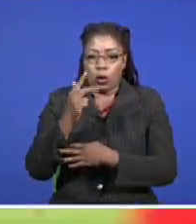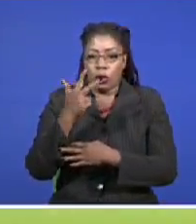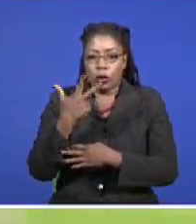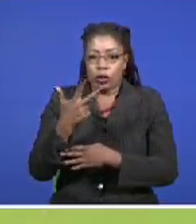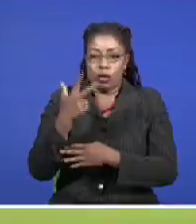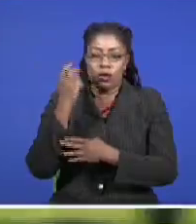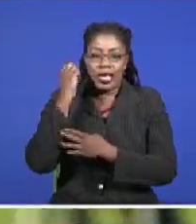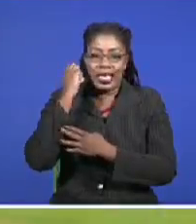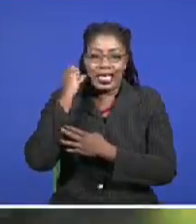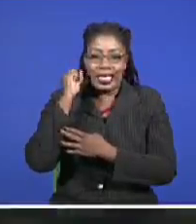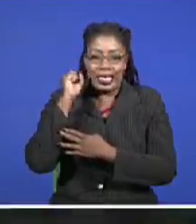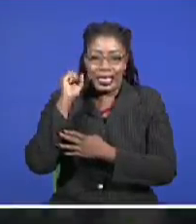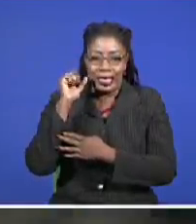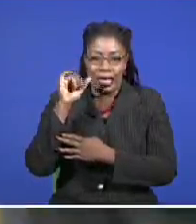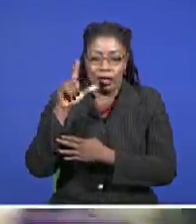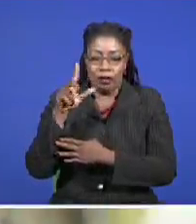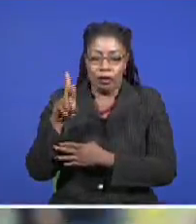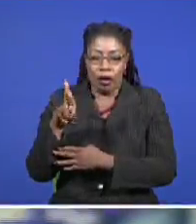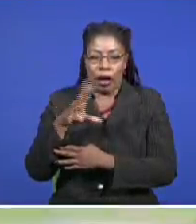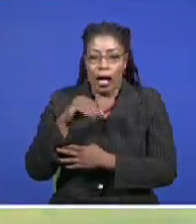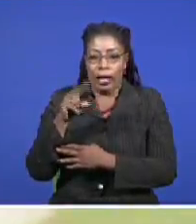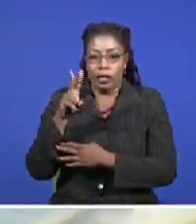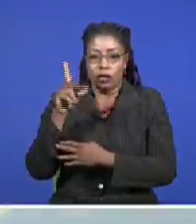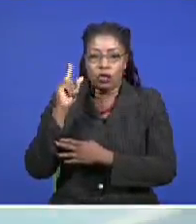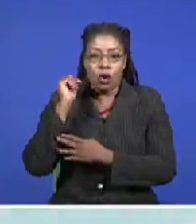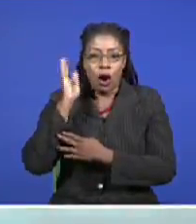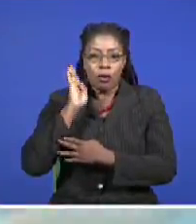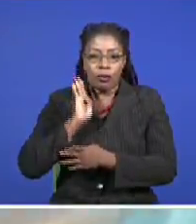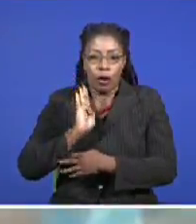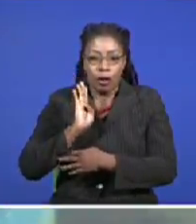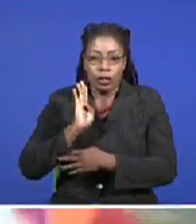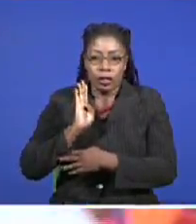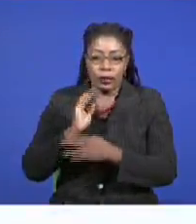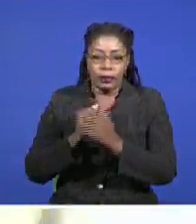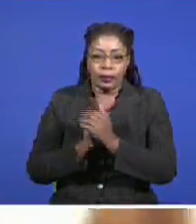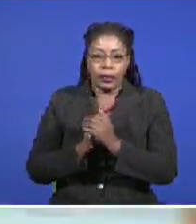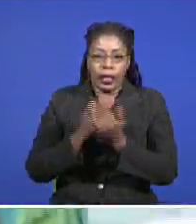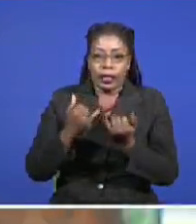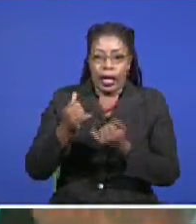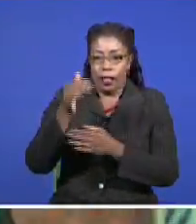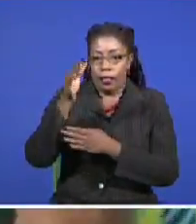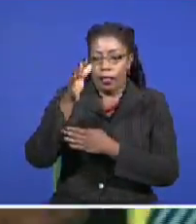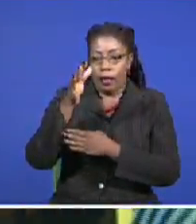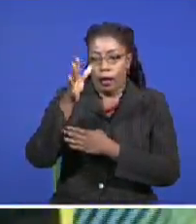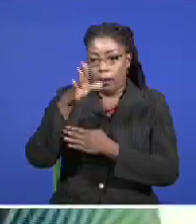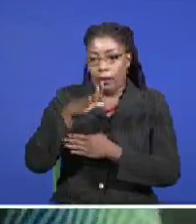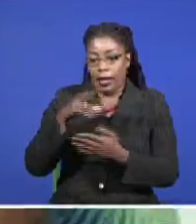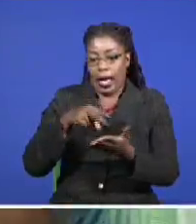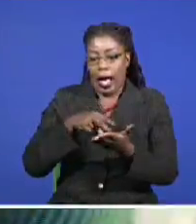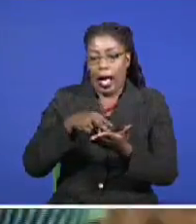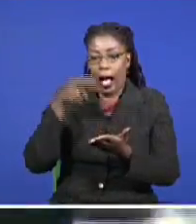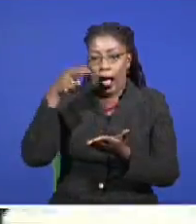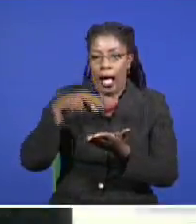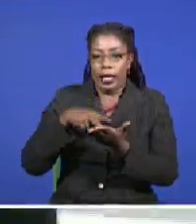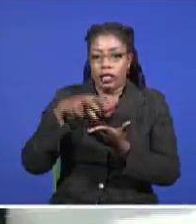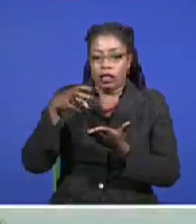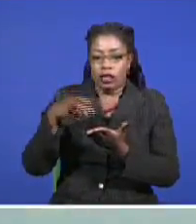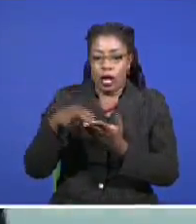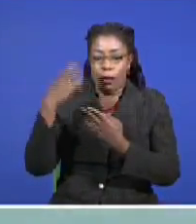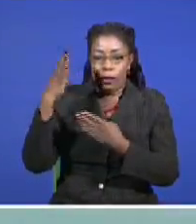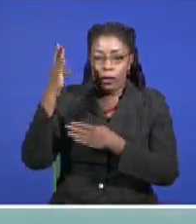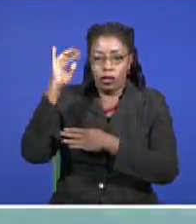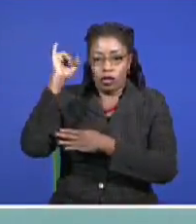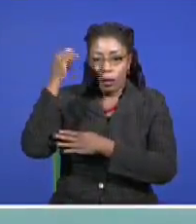the first medal for the games for Team Bahamas in athletics. The men's high jump field was very competitive. Bahamian